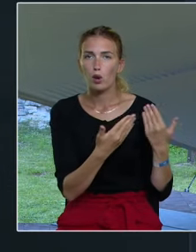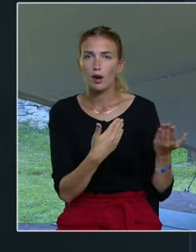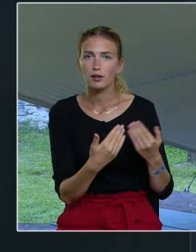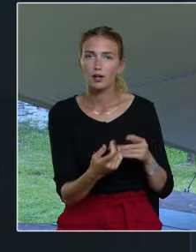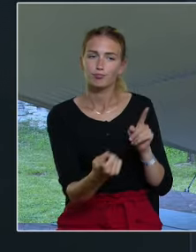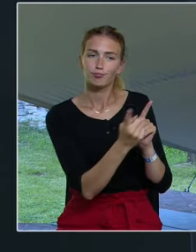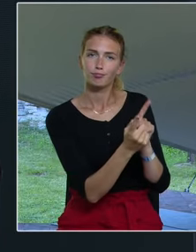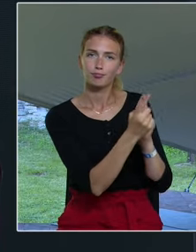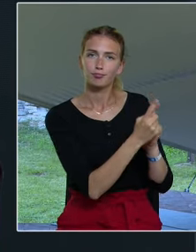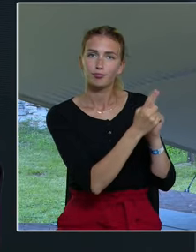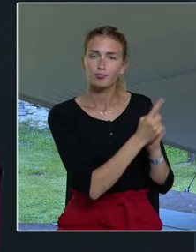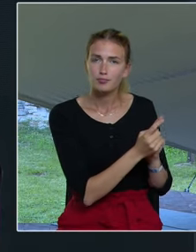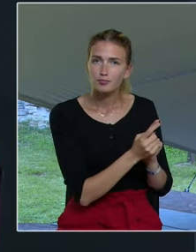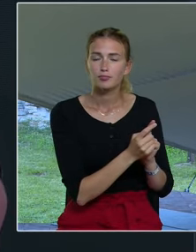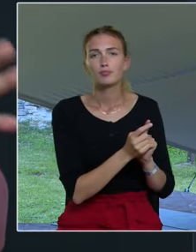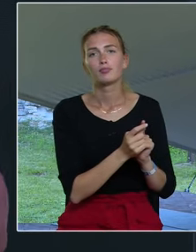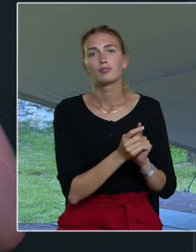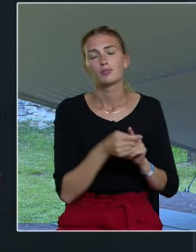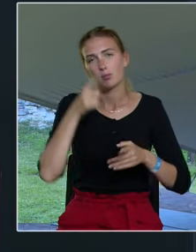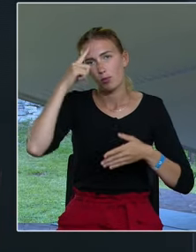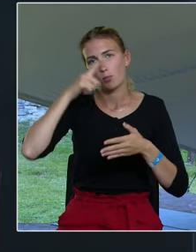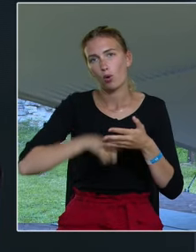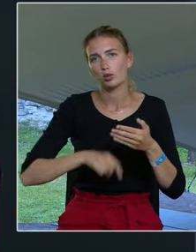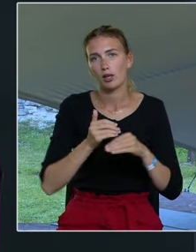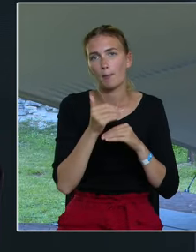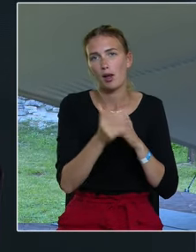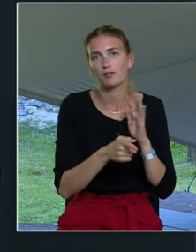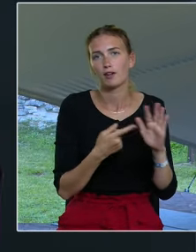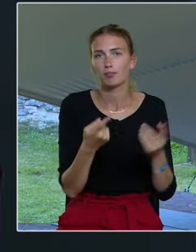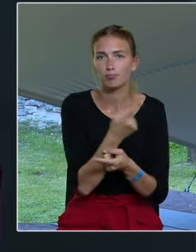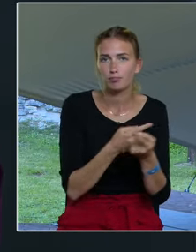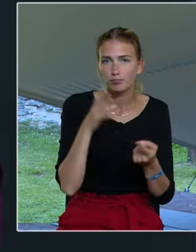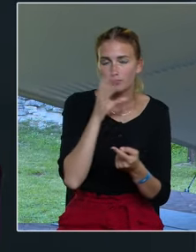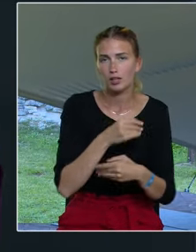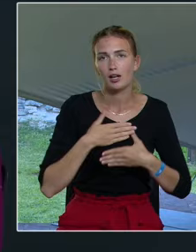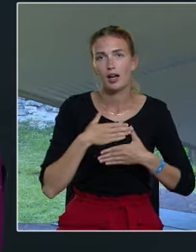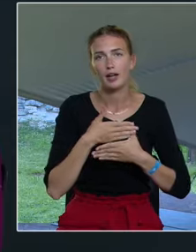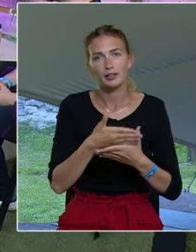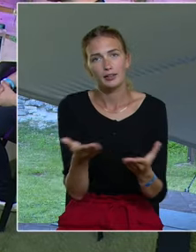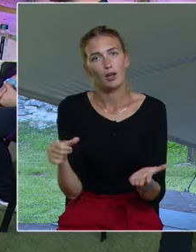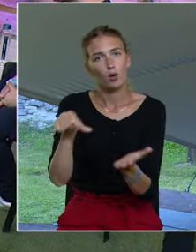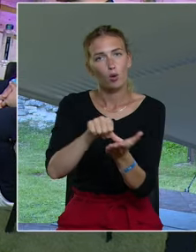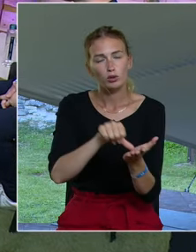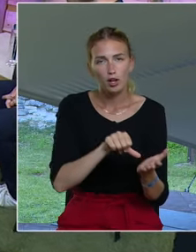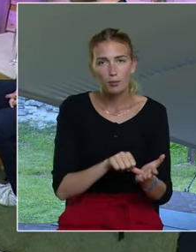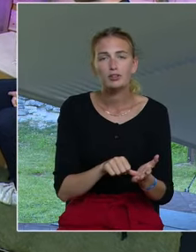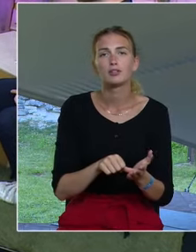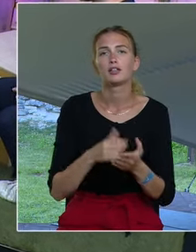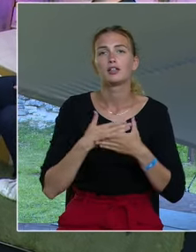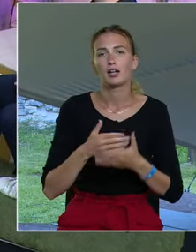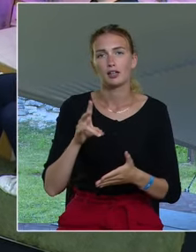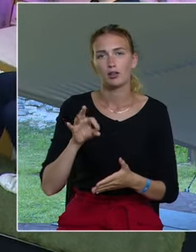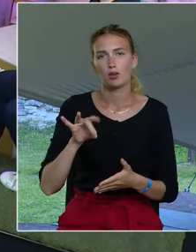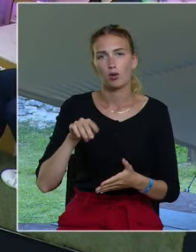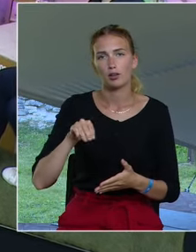designers, and researchers. Hopefully we'll have some post-conversations as well. Thank you very much for joining us today and live, and thank you for Norden